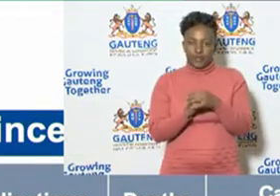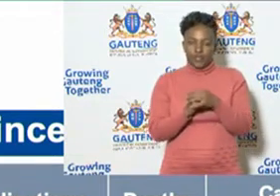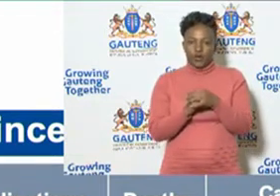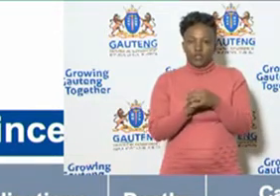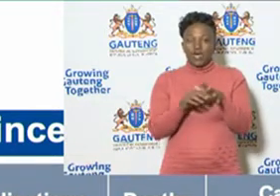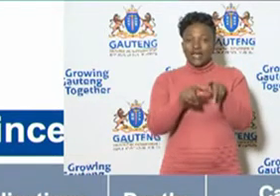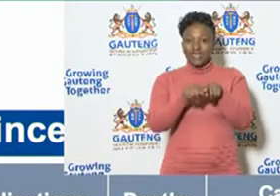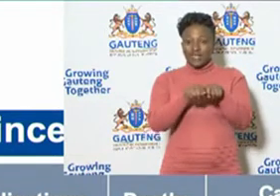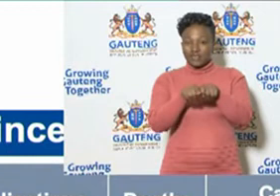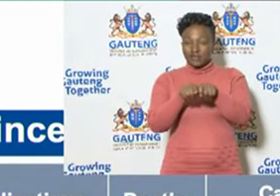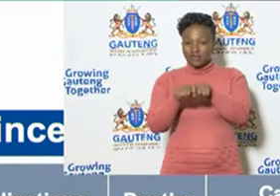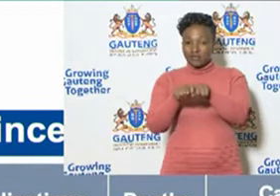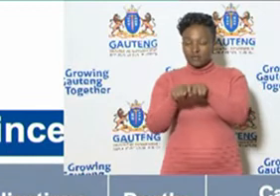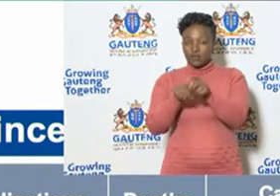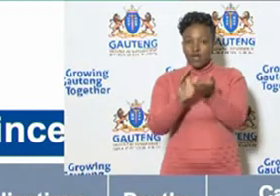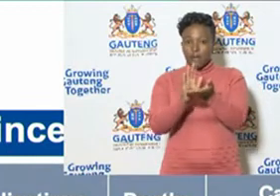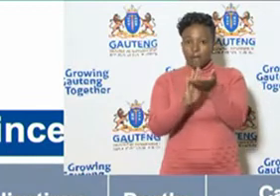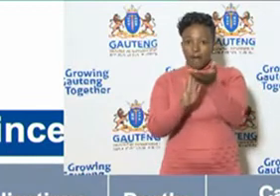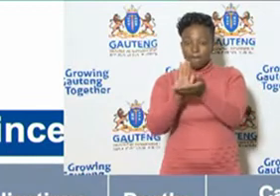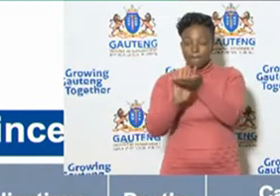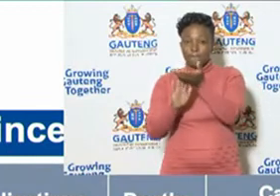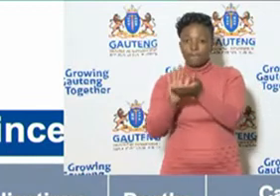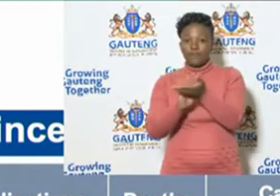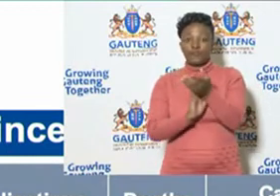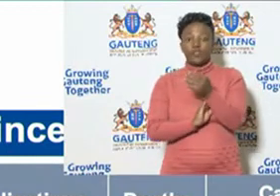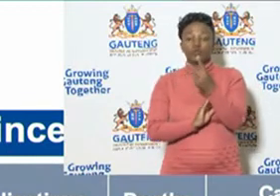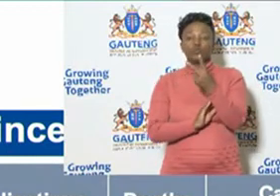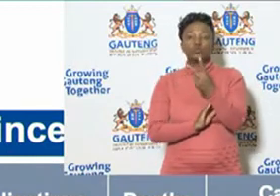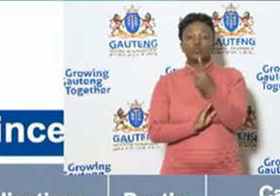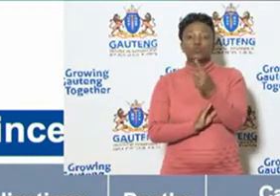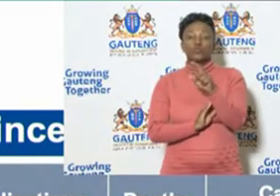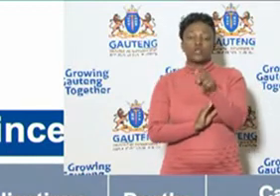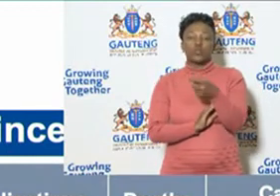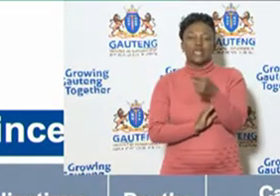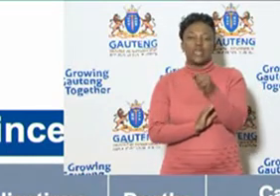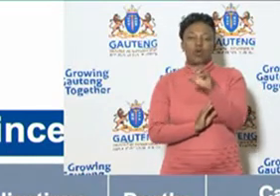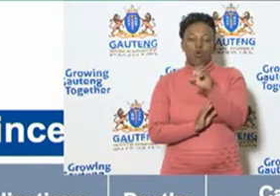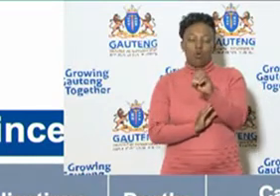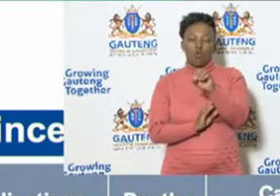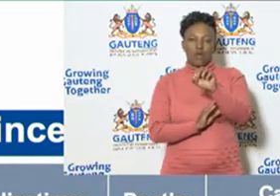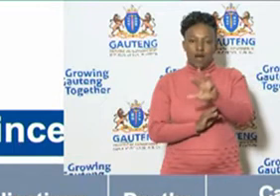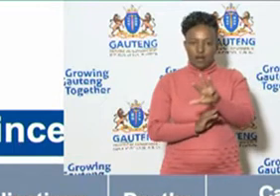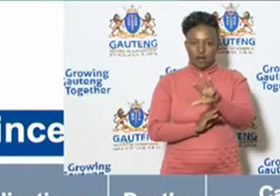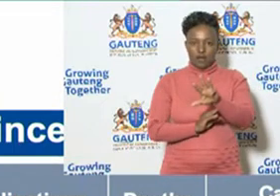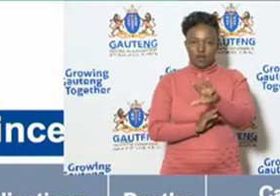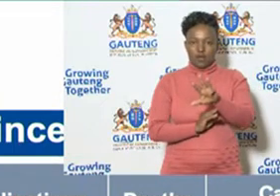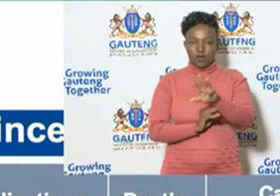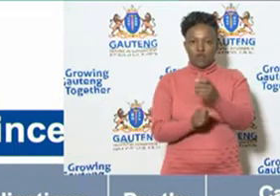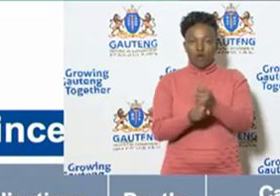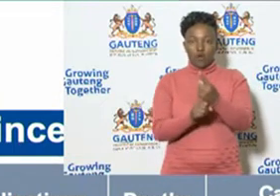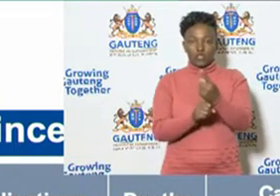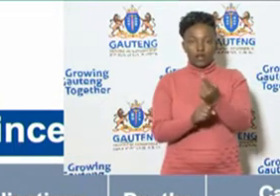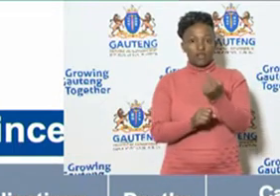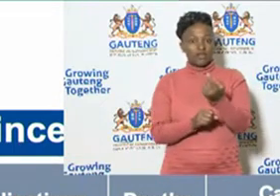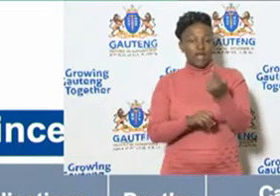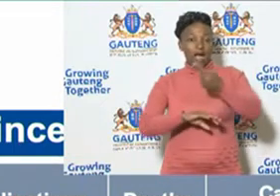tests have increased, that 209,000 for Gauteng was the day earlier. We've